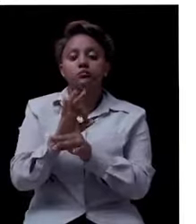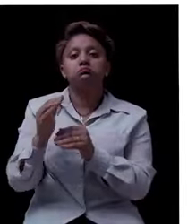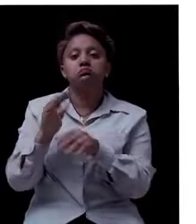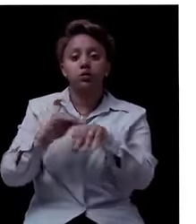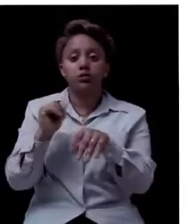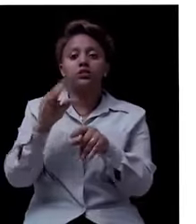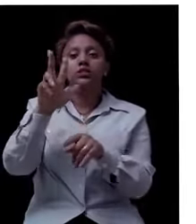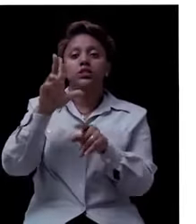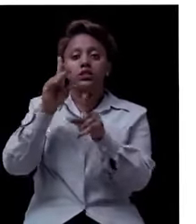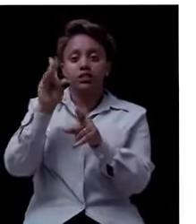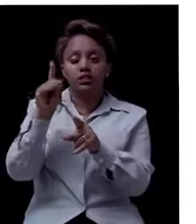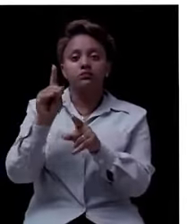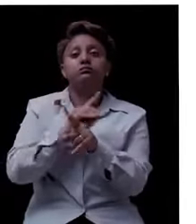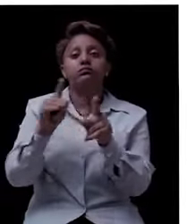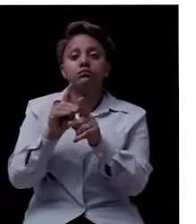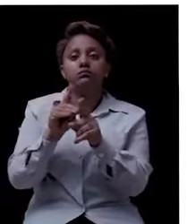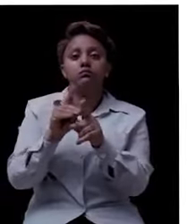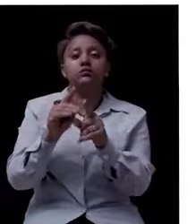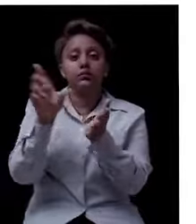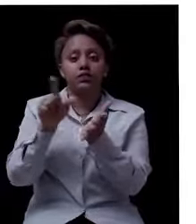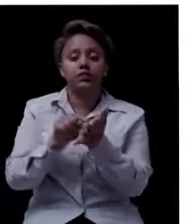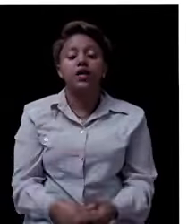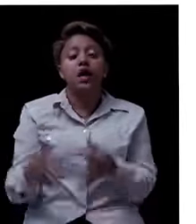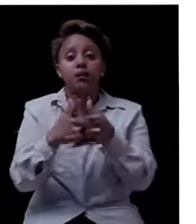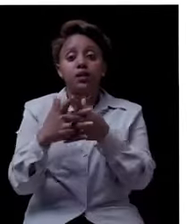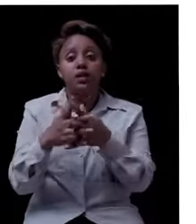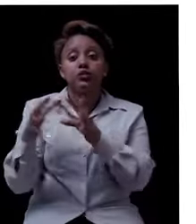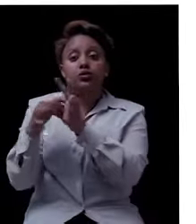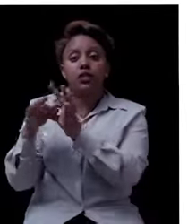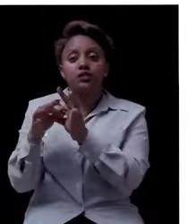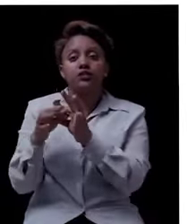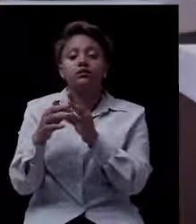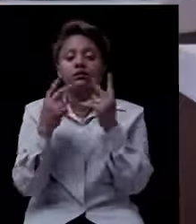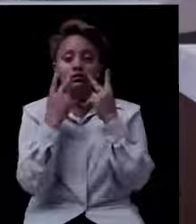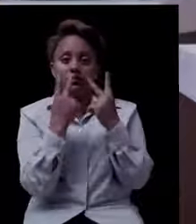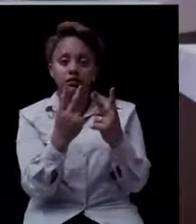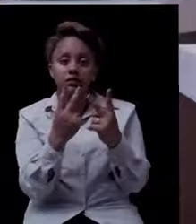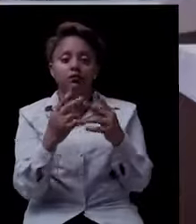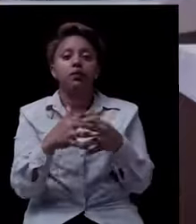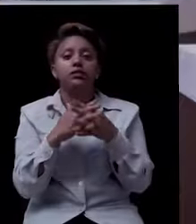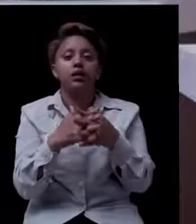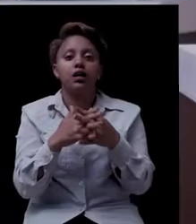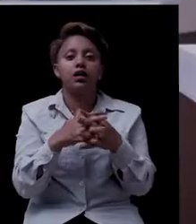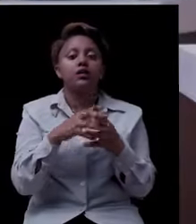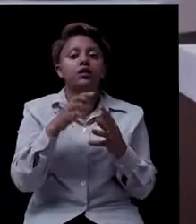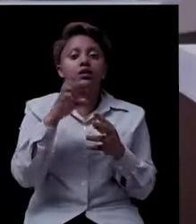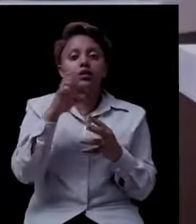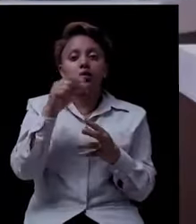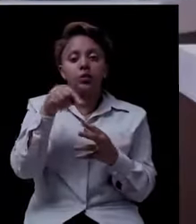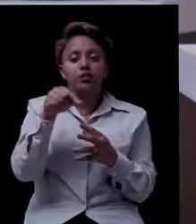Lesson 8, Additive Manufacturing, also called 3D printing. The American Society for Testing